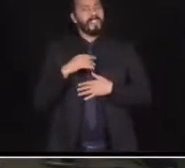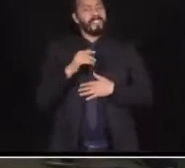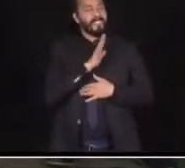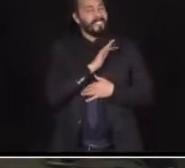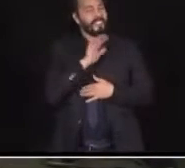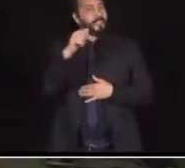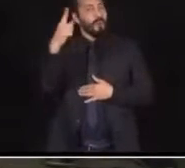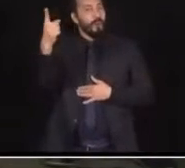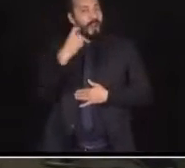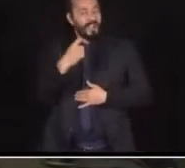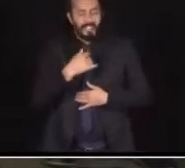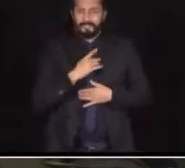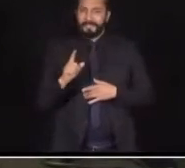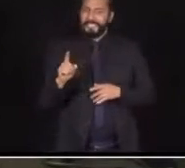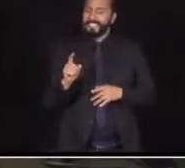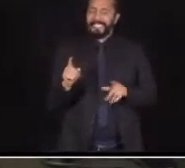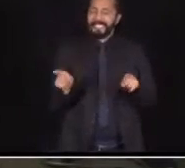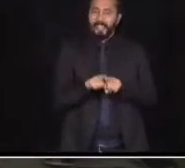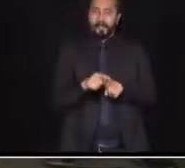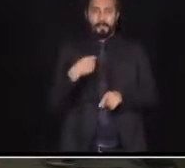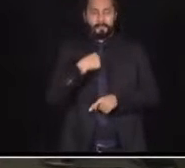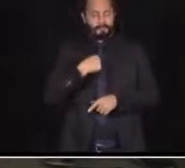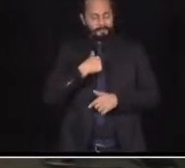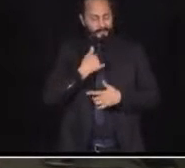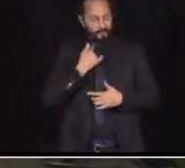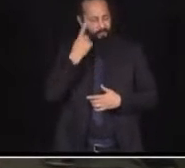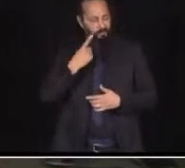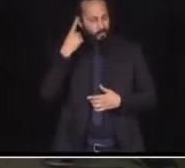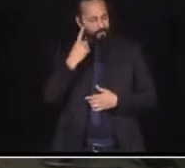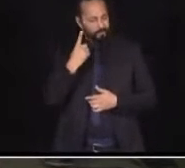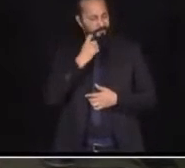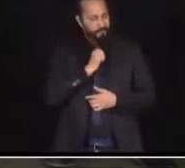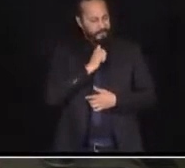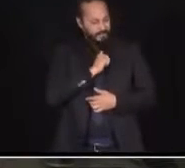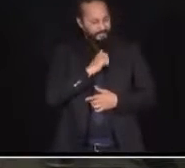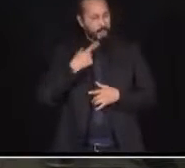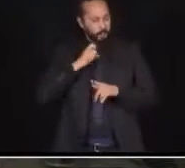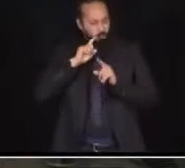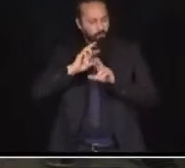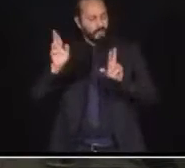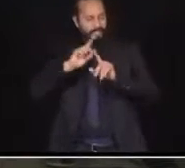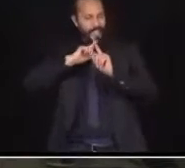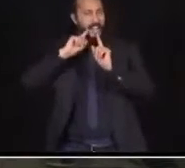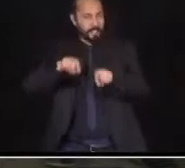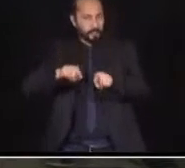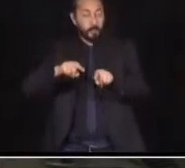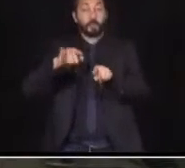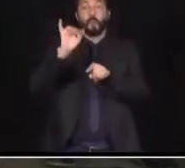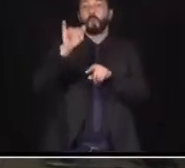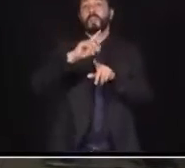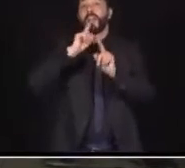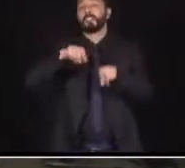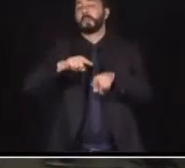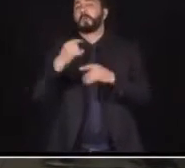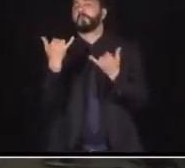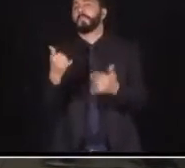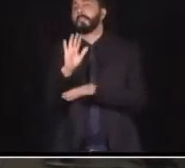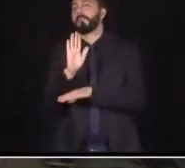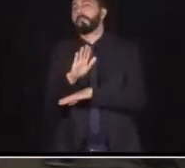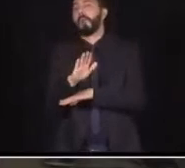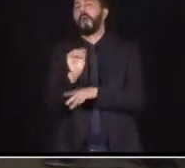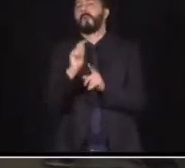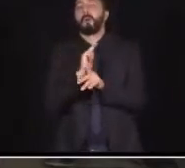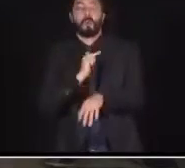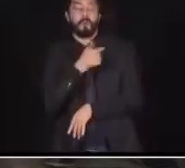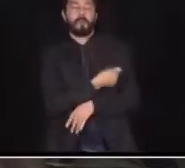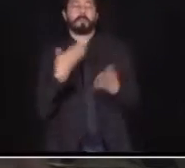question this morning, when are they getting here? Tell me how many, so on and so forth. So I should have that answer either later today. I will pass it over to the Minister